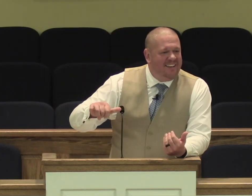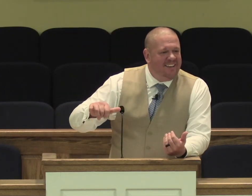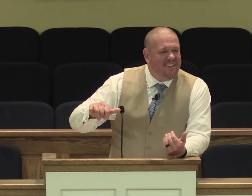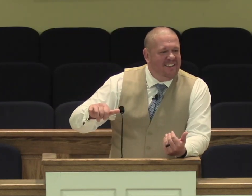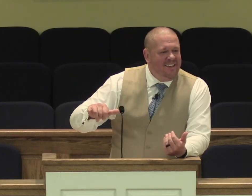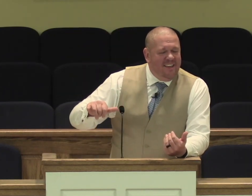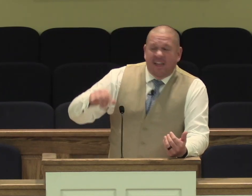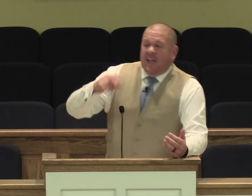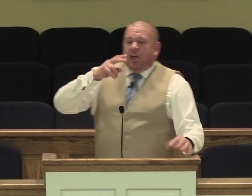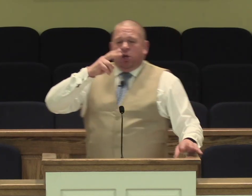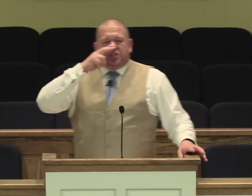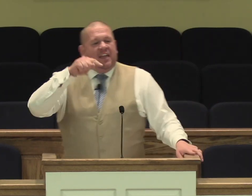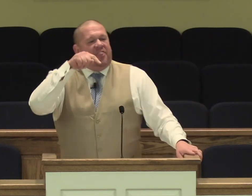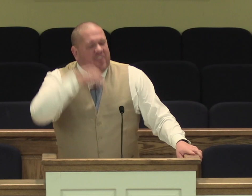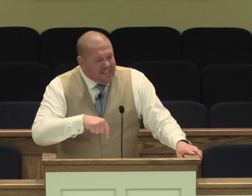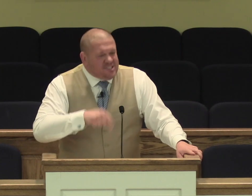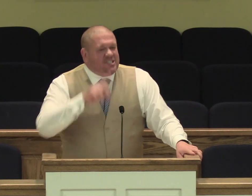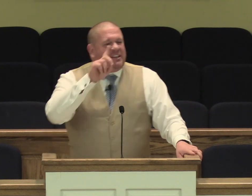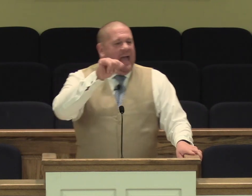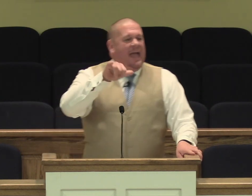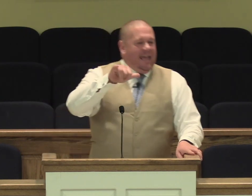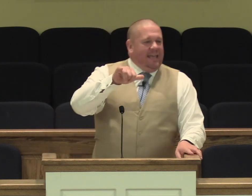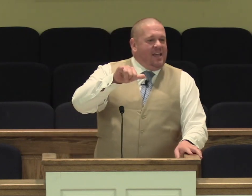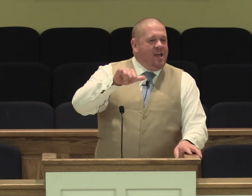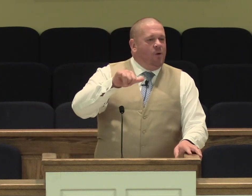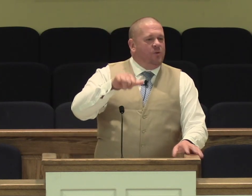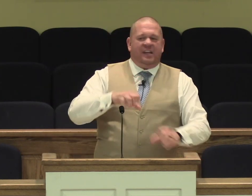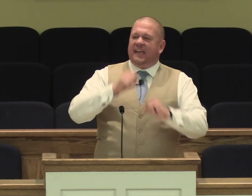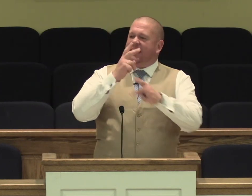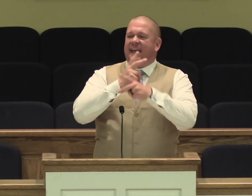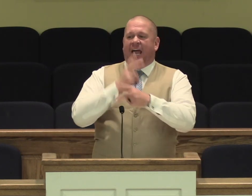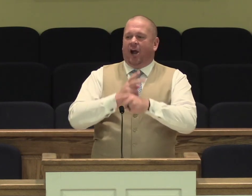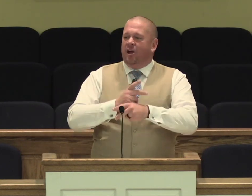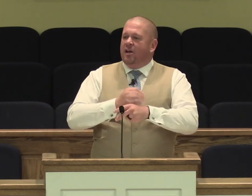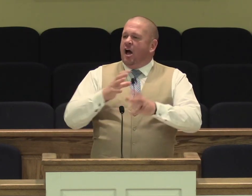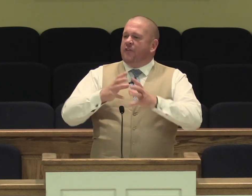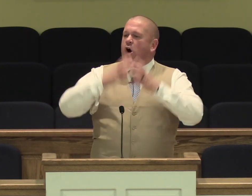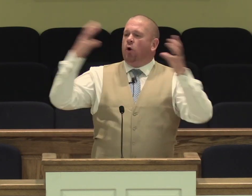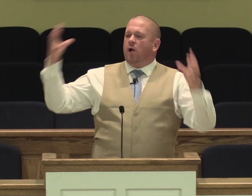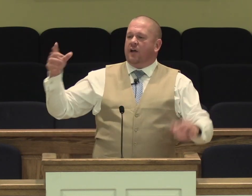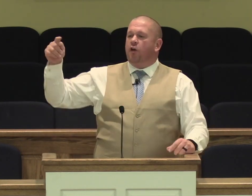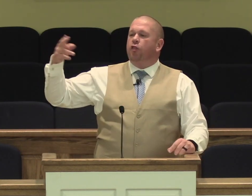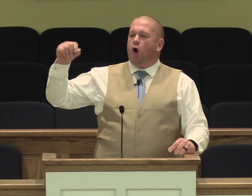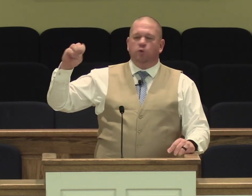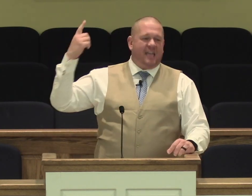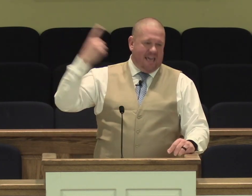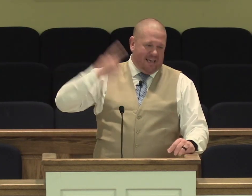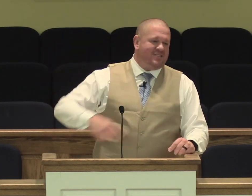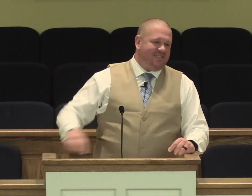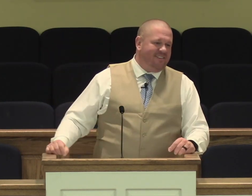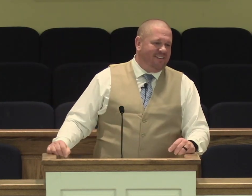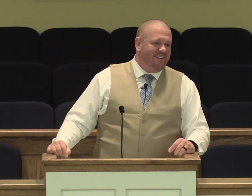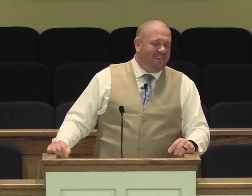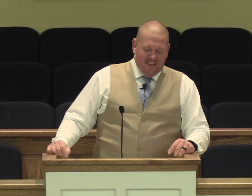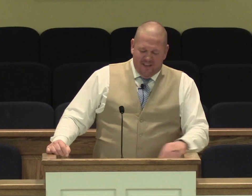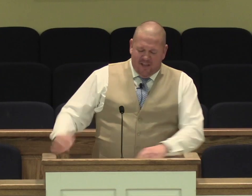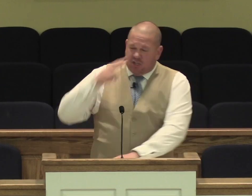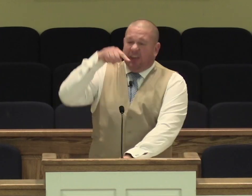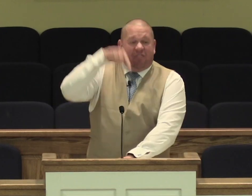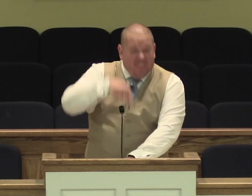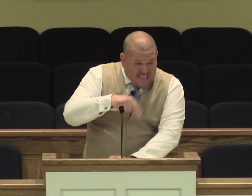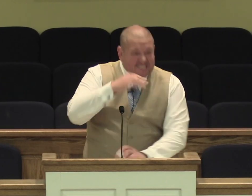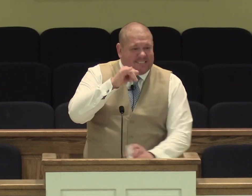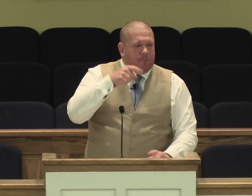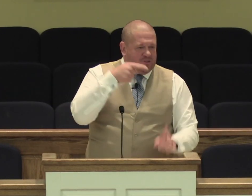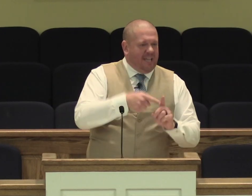day." You see, this day was going to take care of a whole lot of those days. You